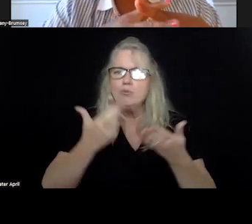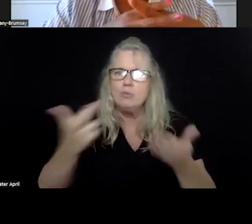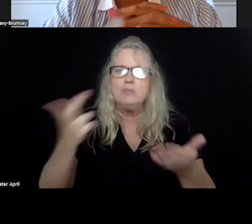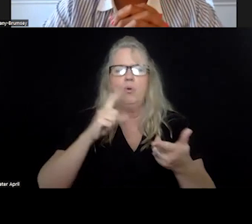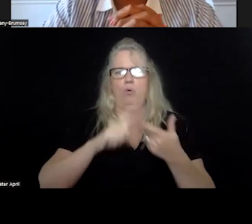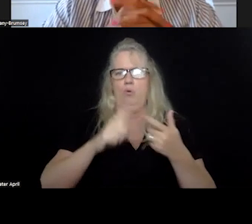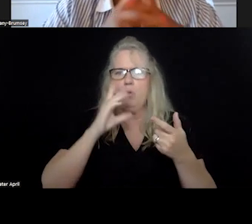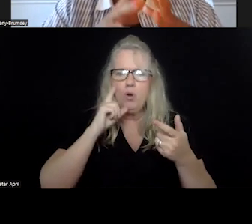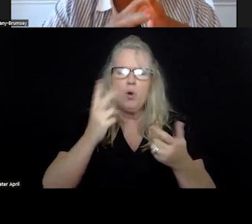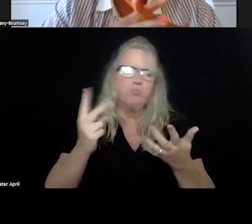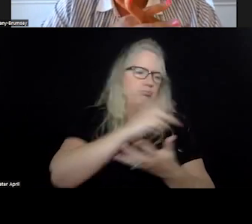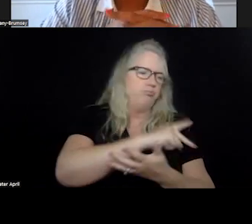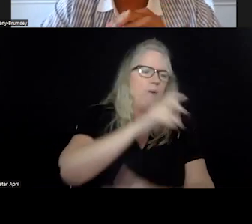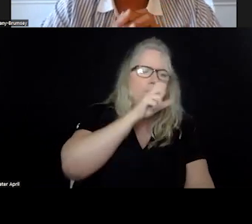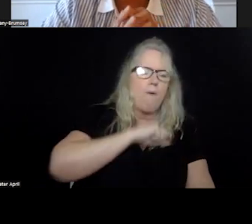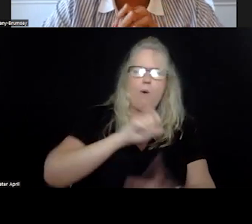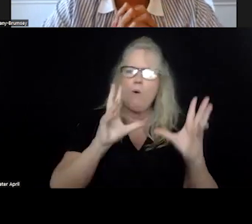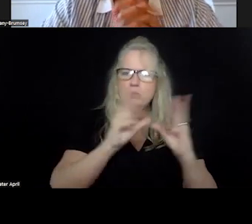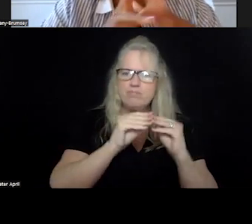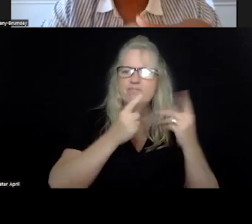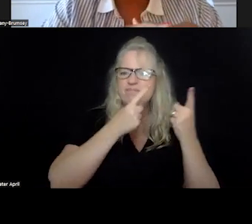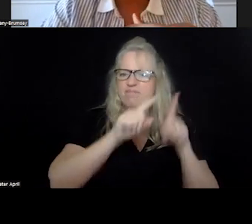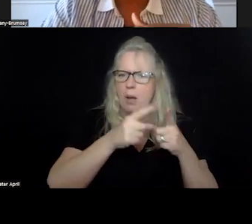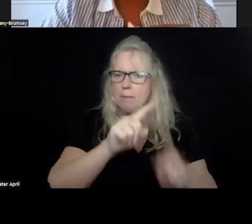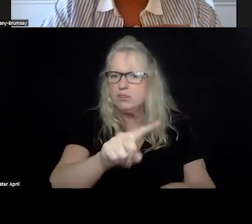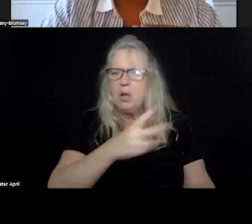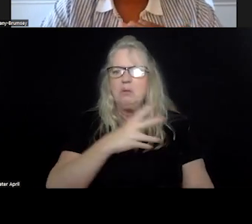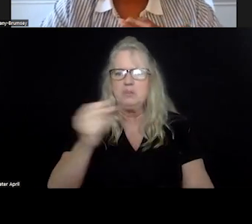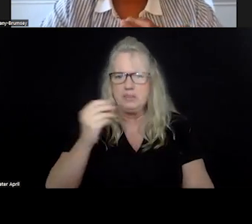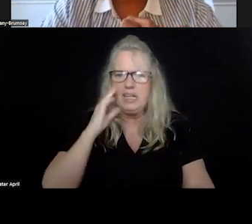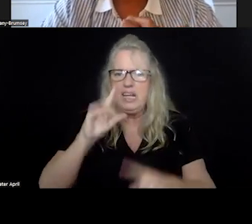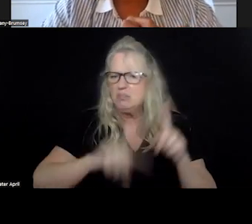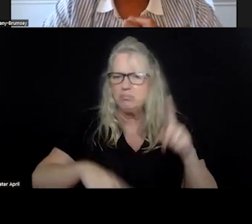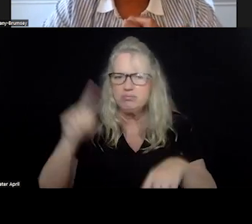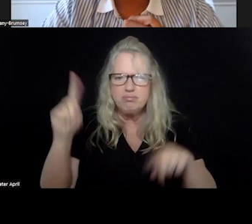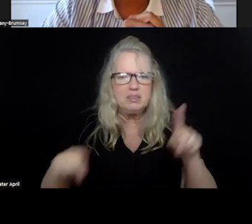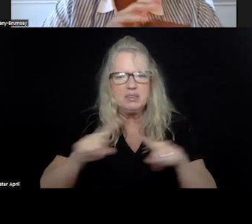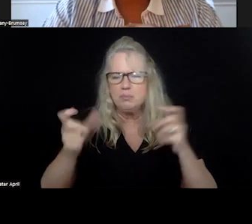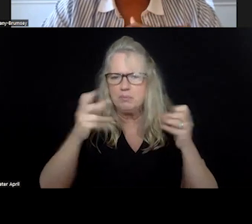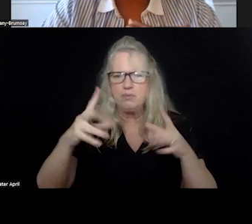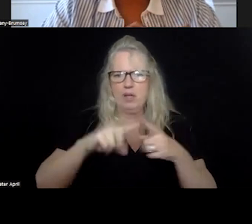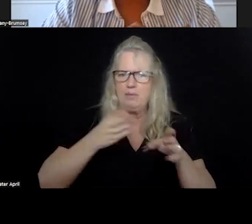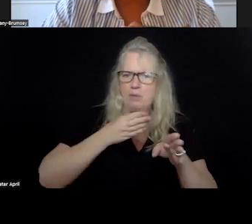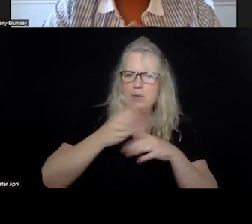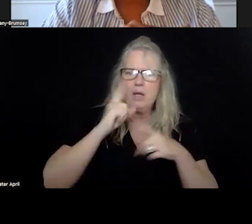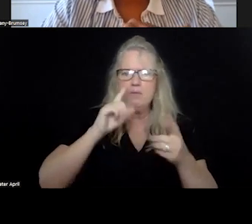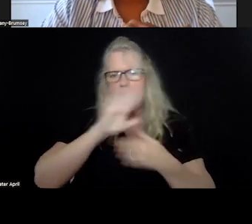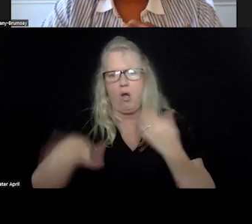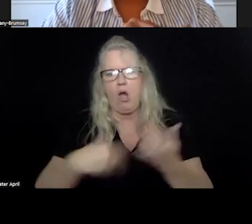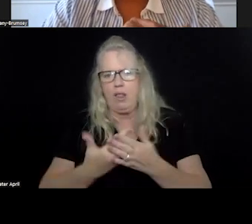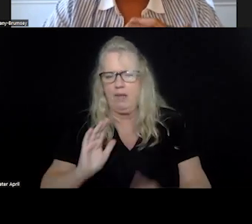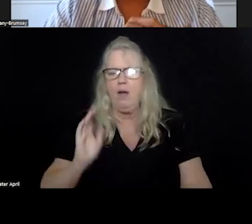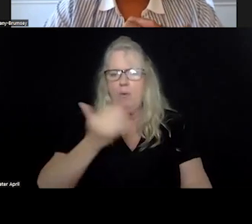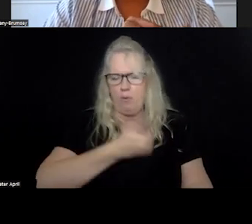back at old episodes, to send things to colleagues. This is just a tremendous resource for the field and for all of our work.